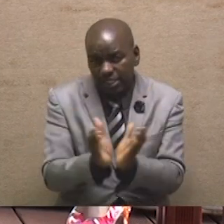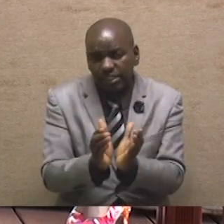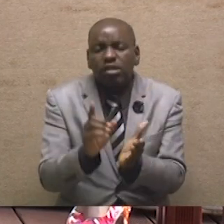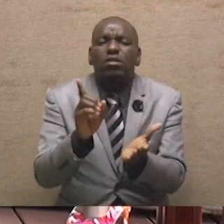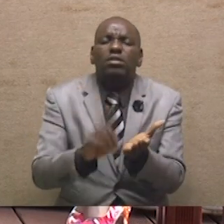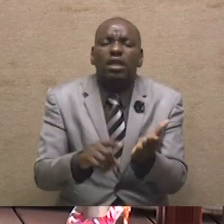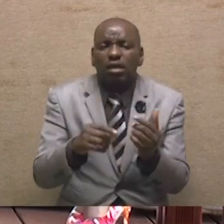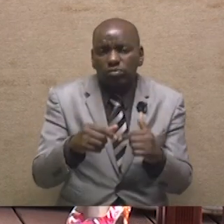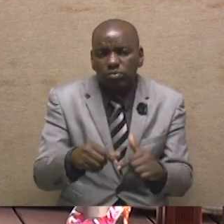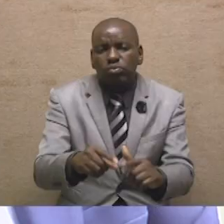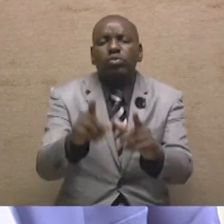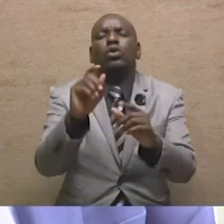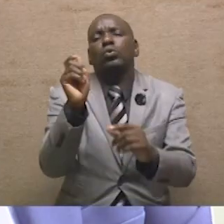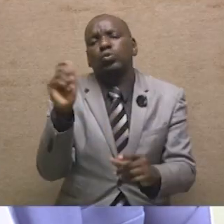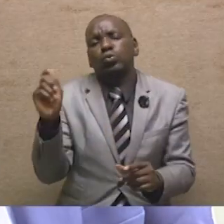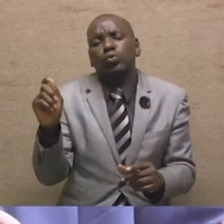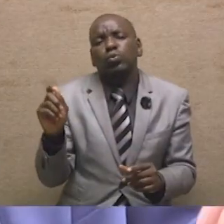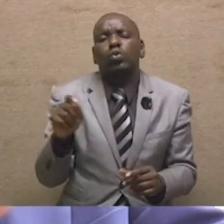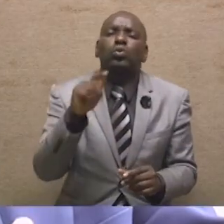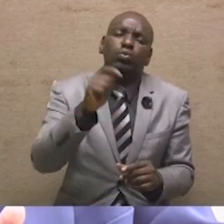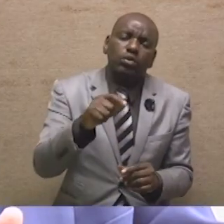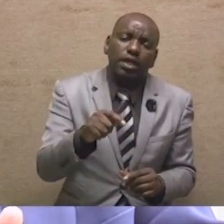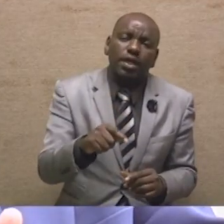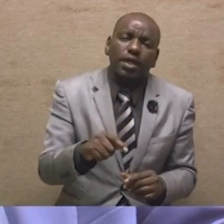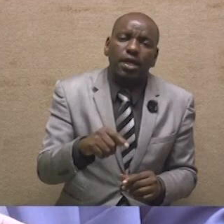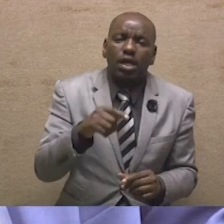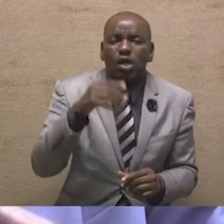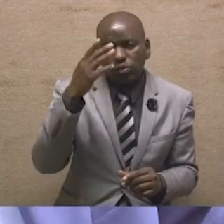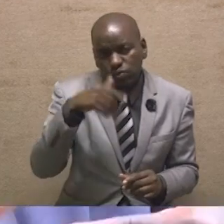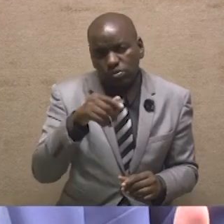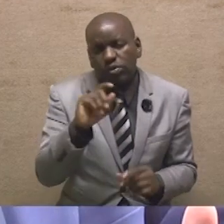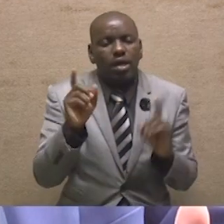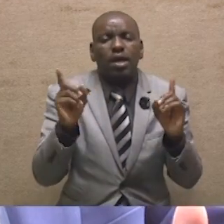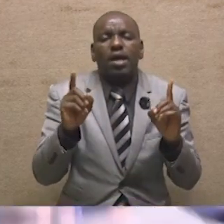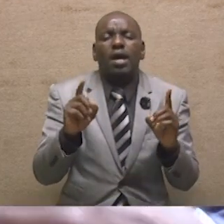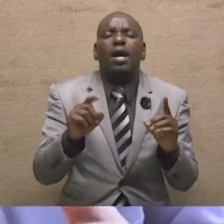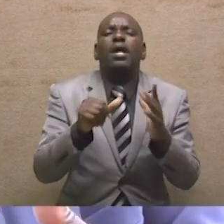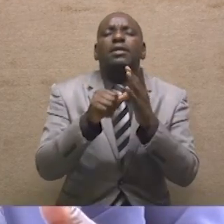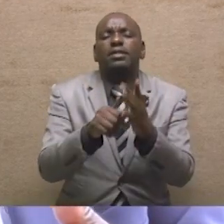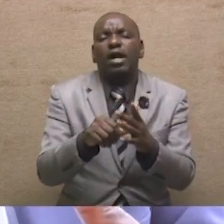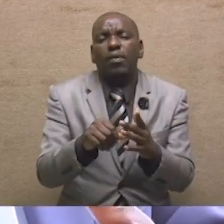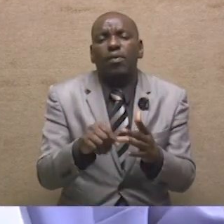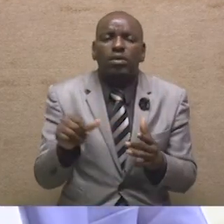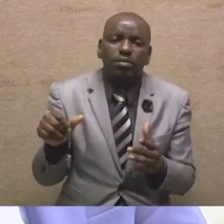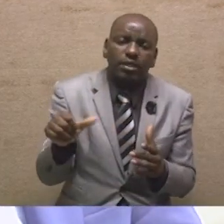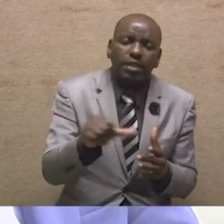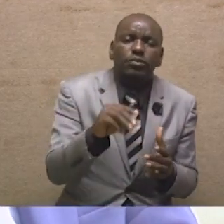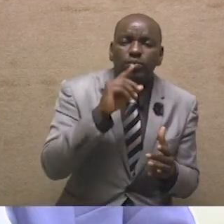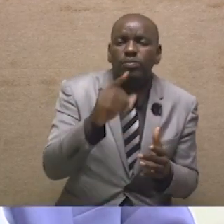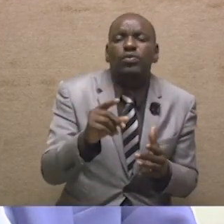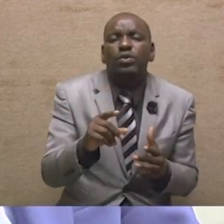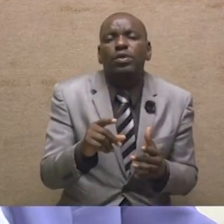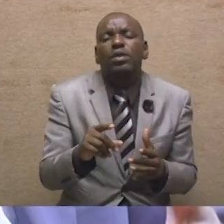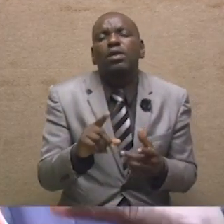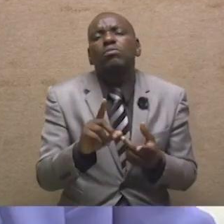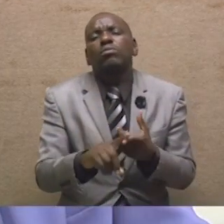in that community to attend a school today, not tomorrow. Yeah. And